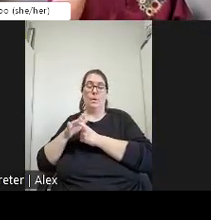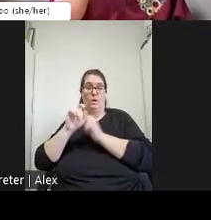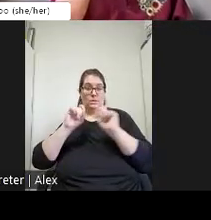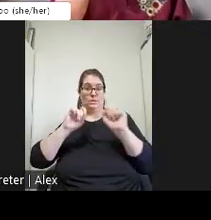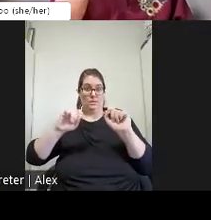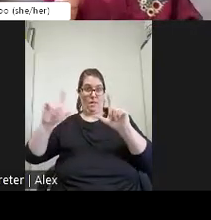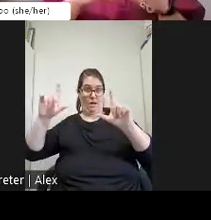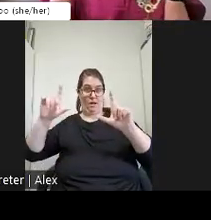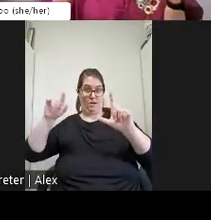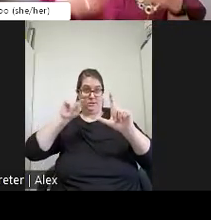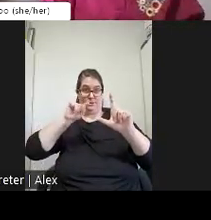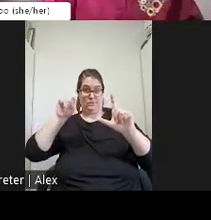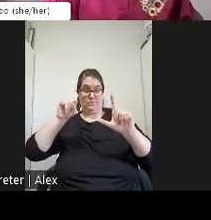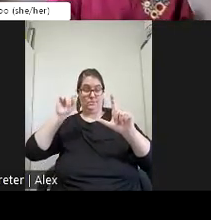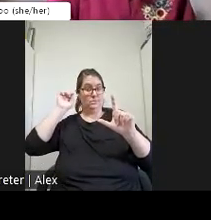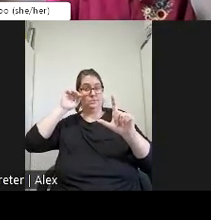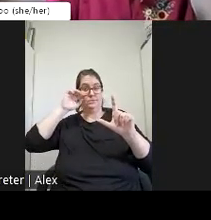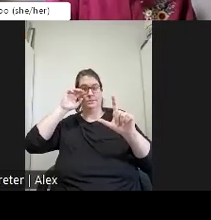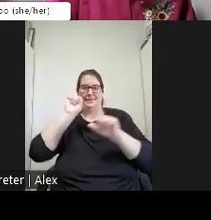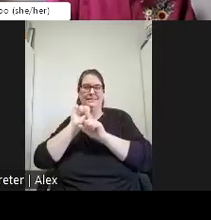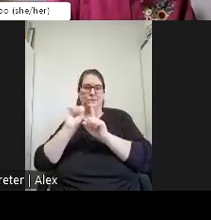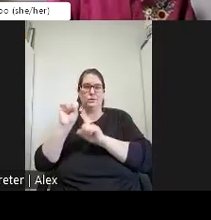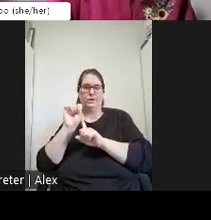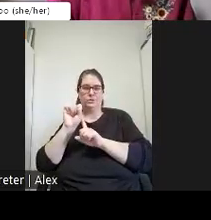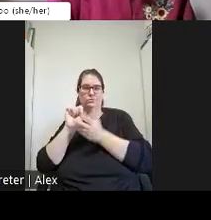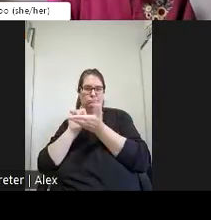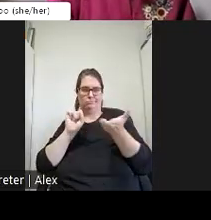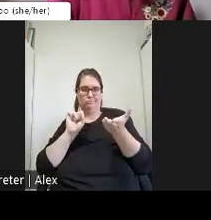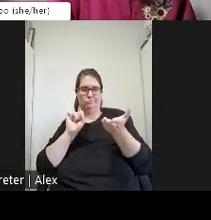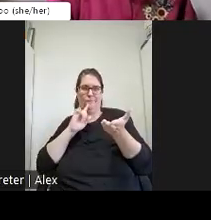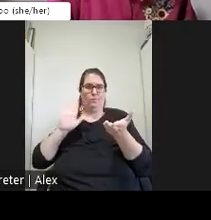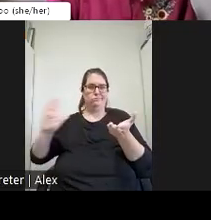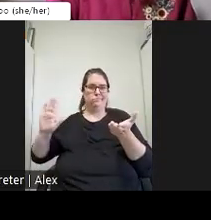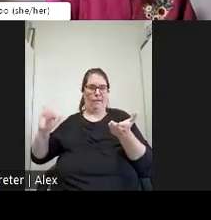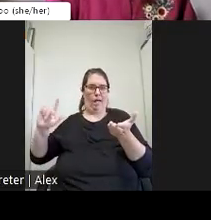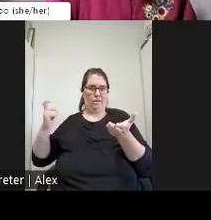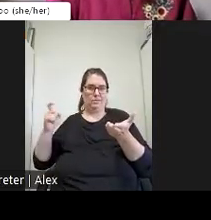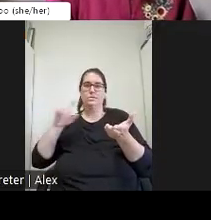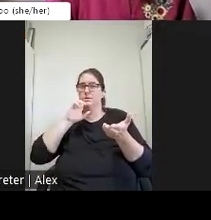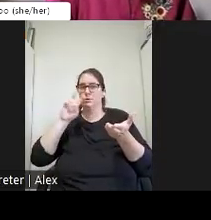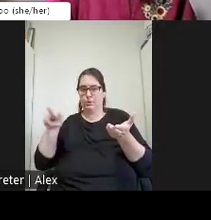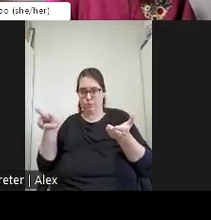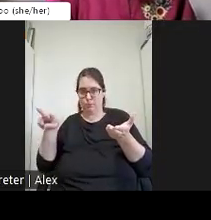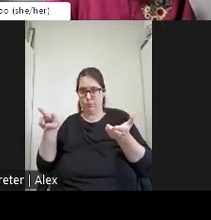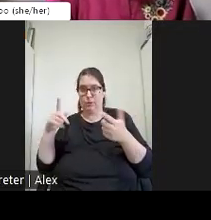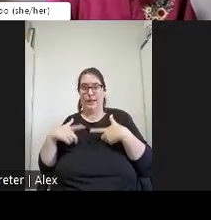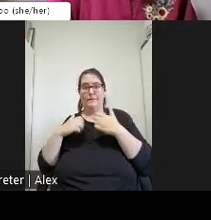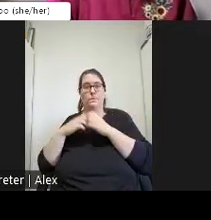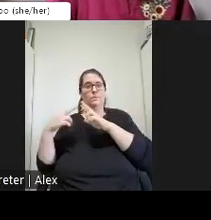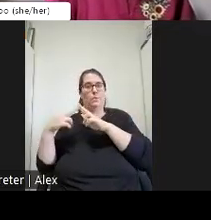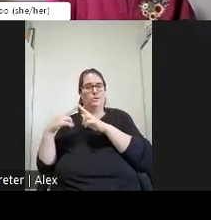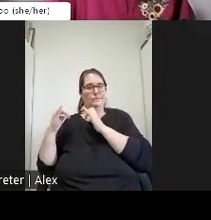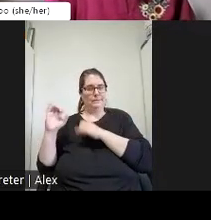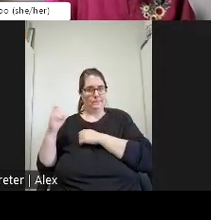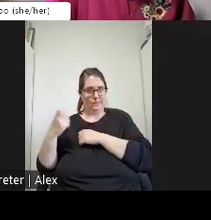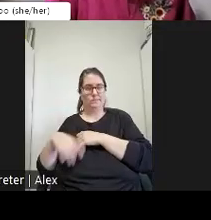is the case scenario for Alex, who is 22-year-old, lives with her same-sex partner. The couple has